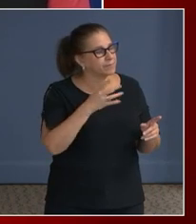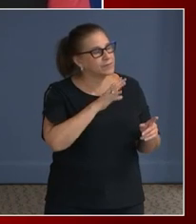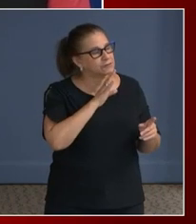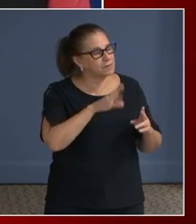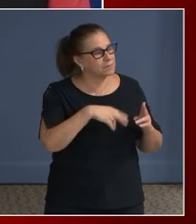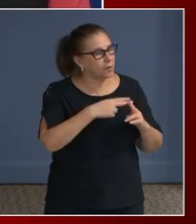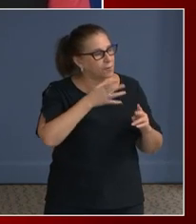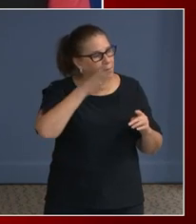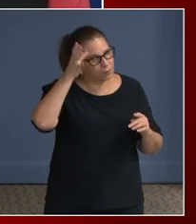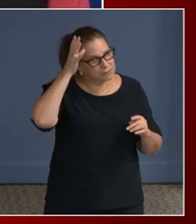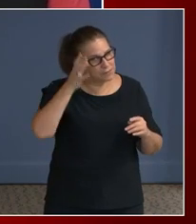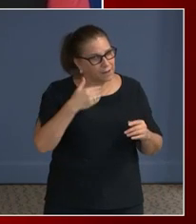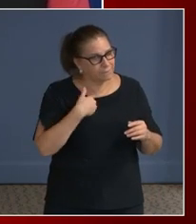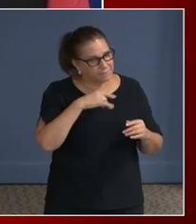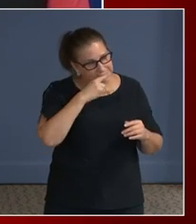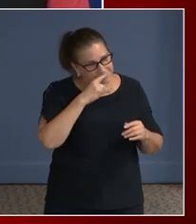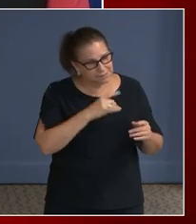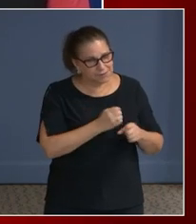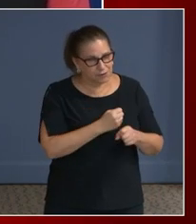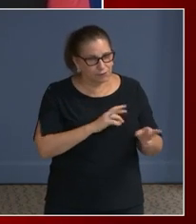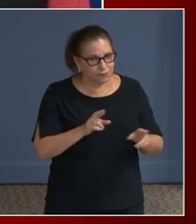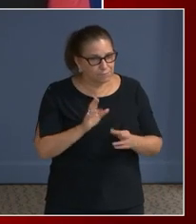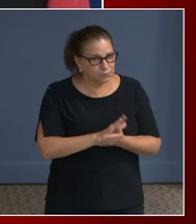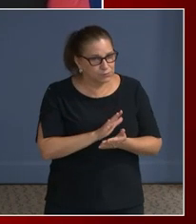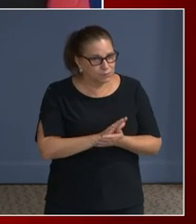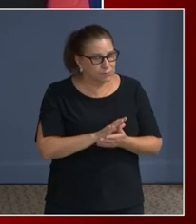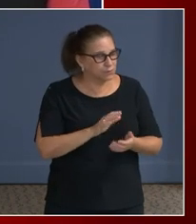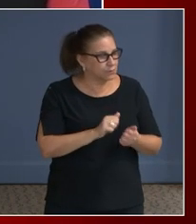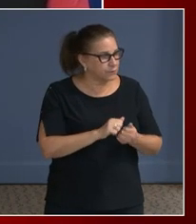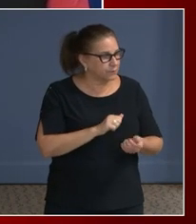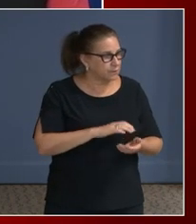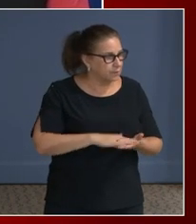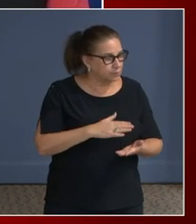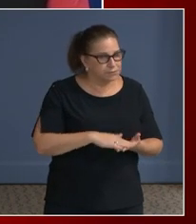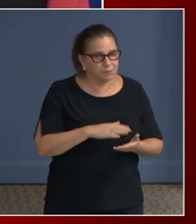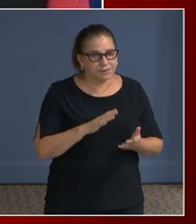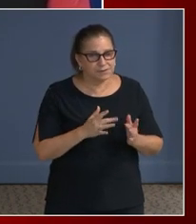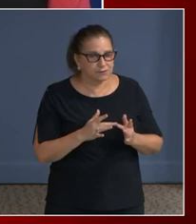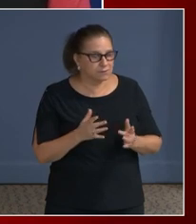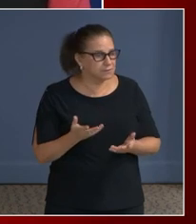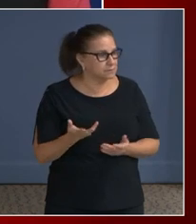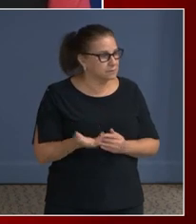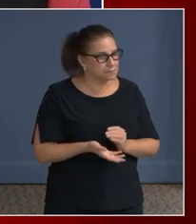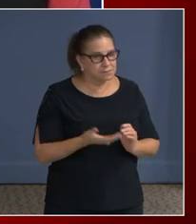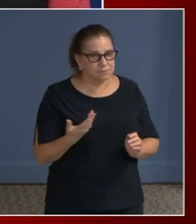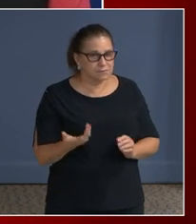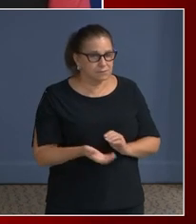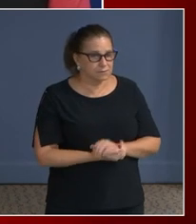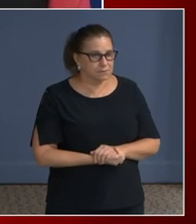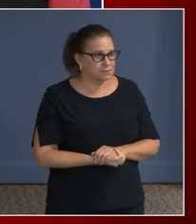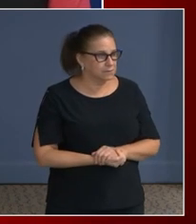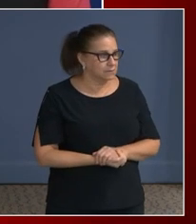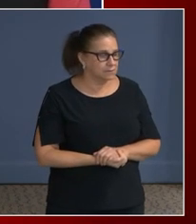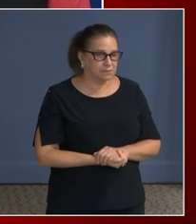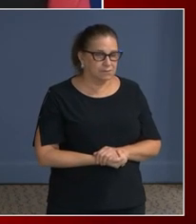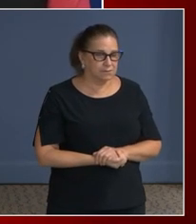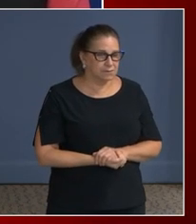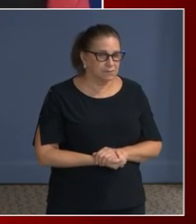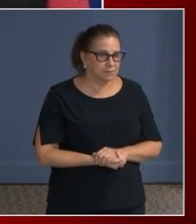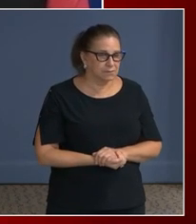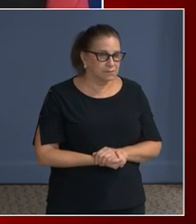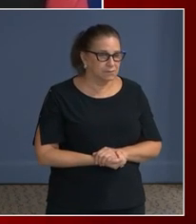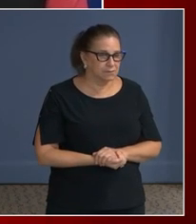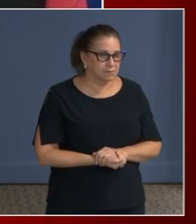whatnot. What's the reminder to parents, the importance of picking up the technology, but also any response to the